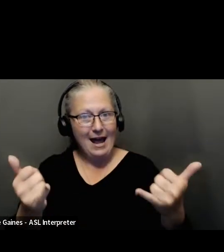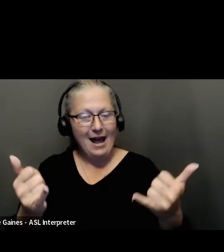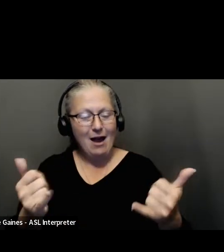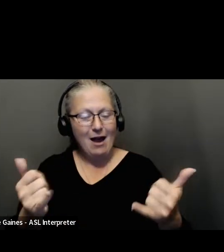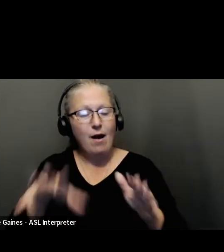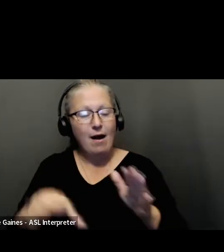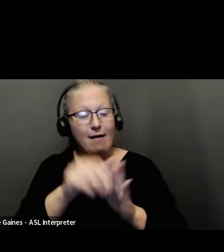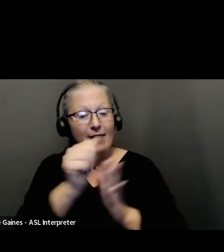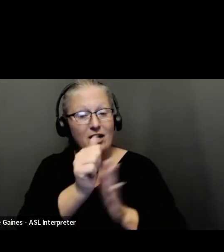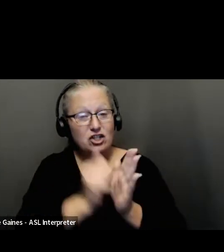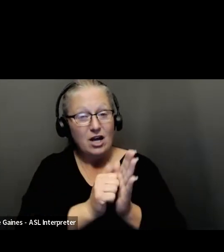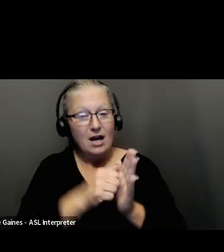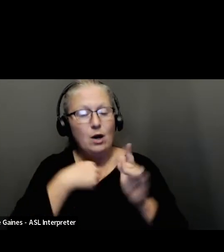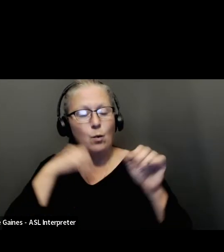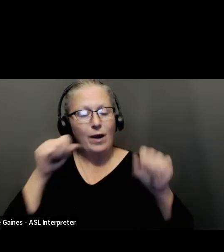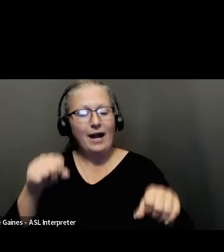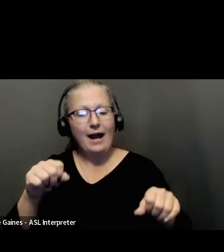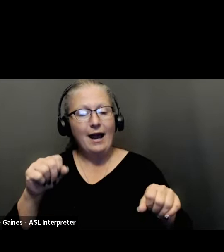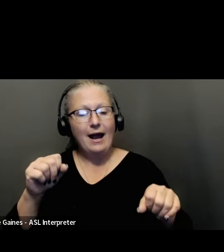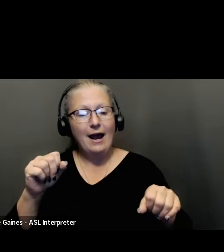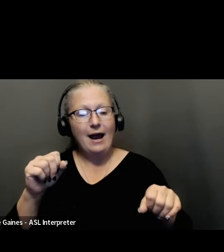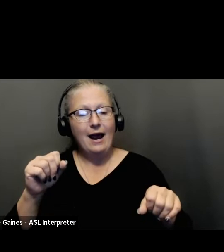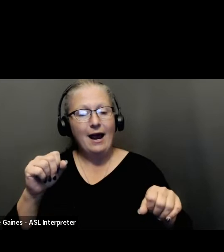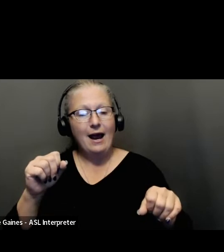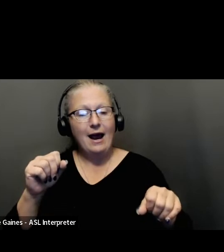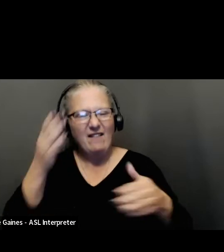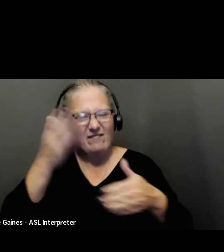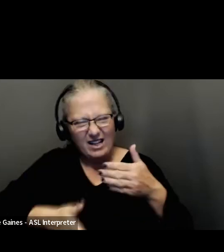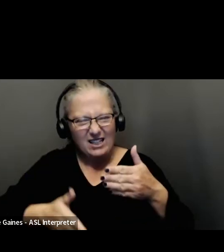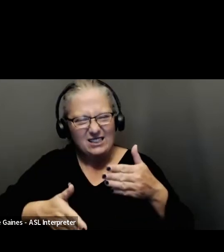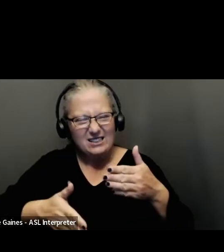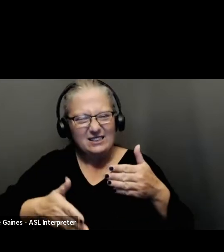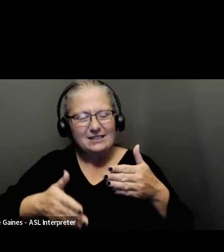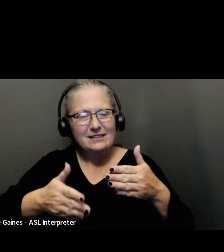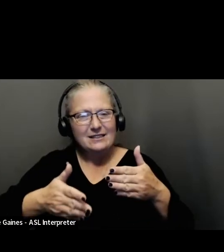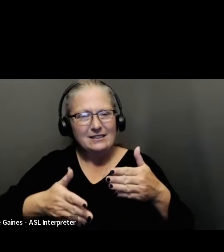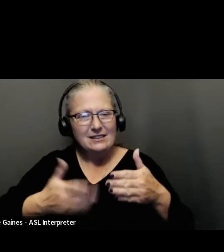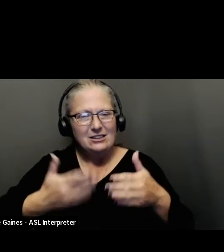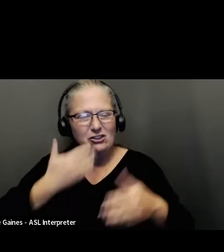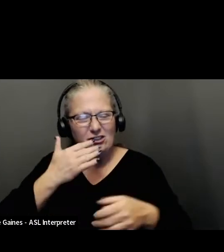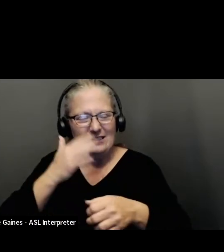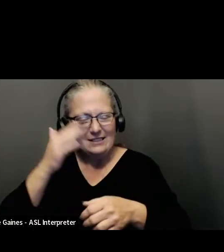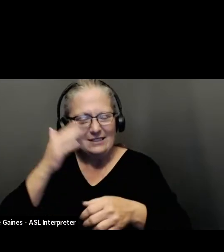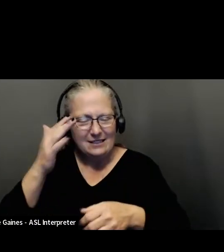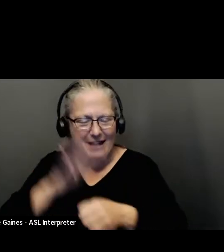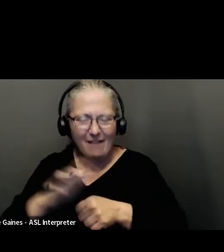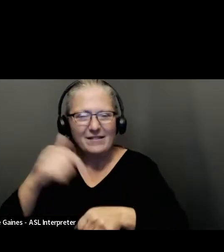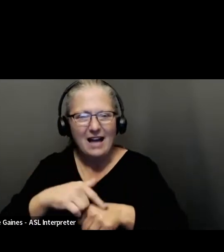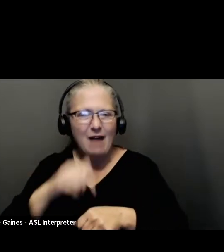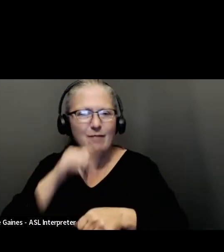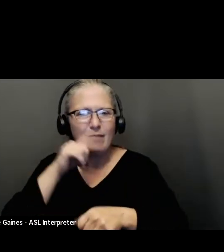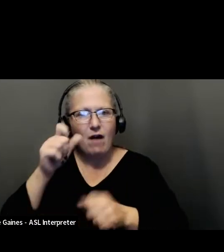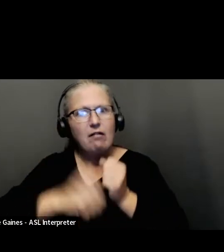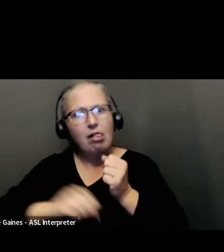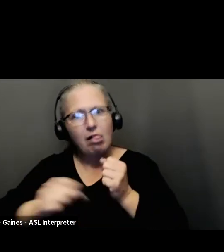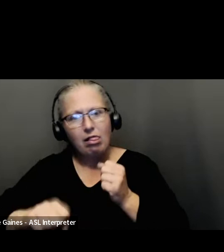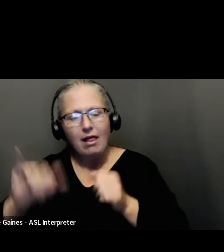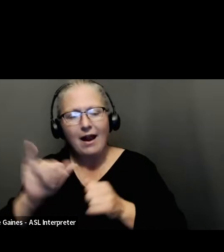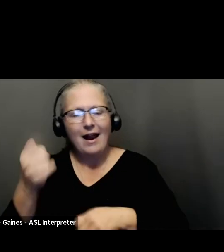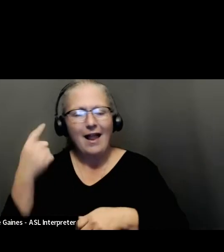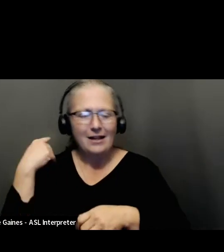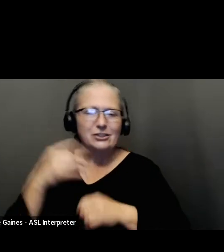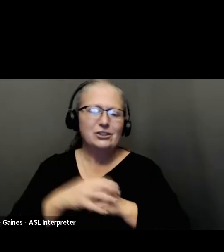agenda so we could finish it in a good amount of time and not have a drag like it did this past